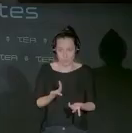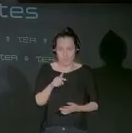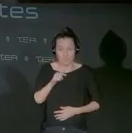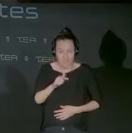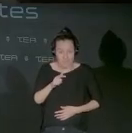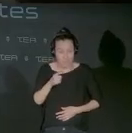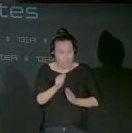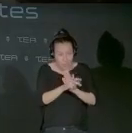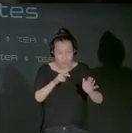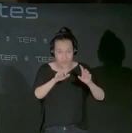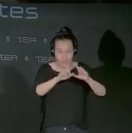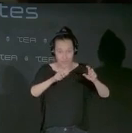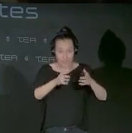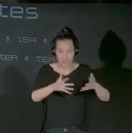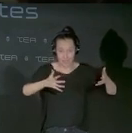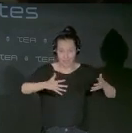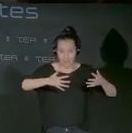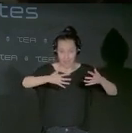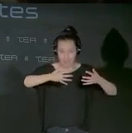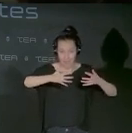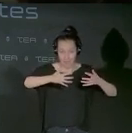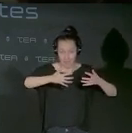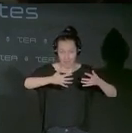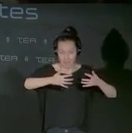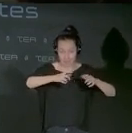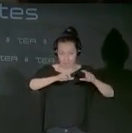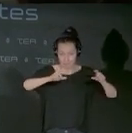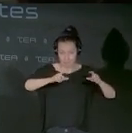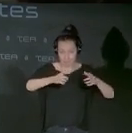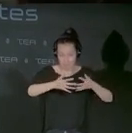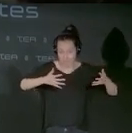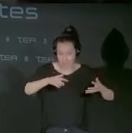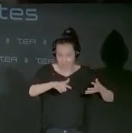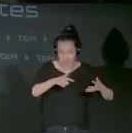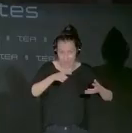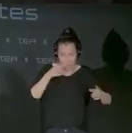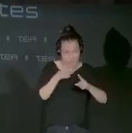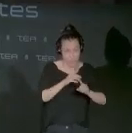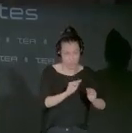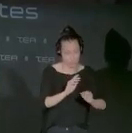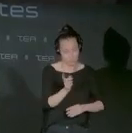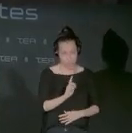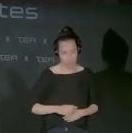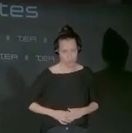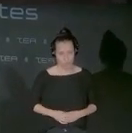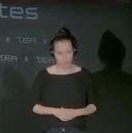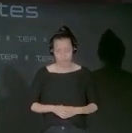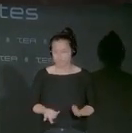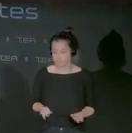Can I build on what Henrik said? So a chance that I see in